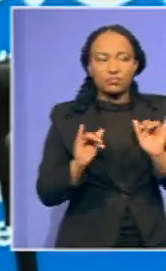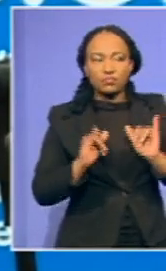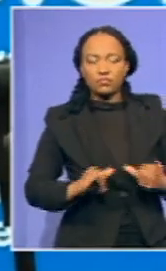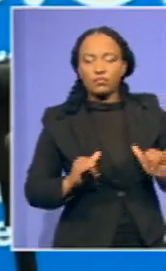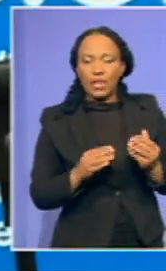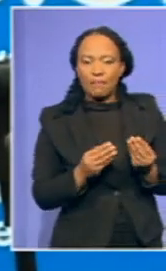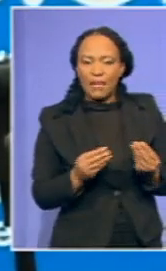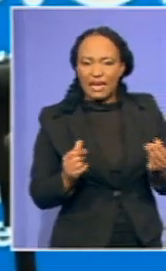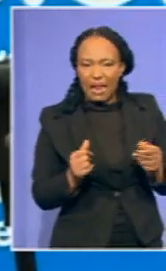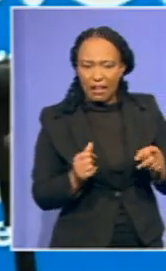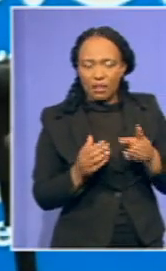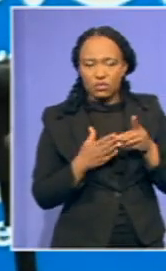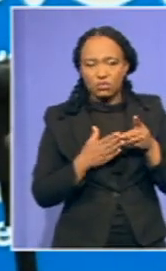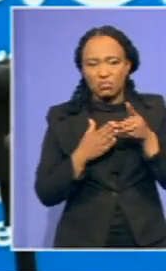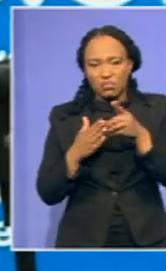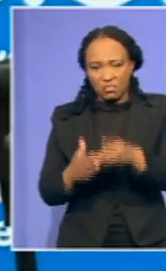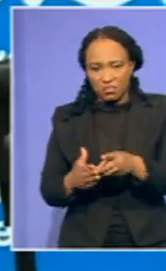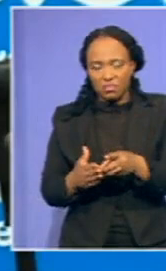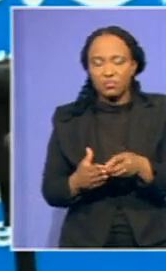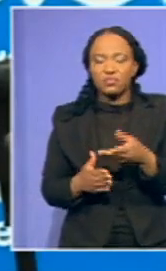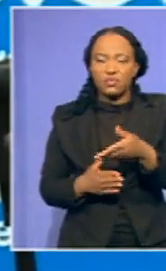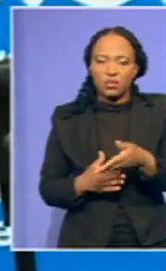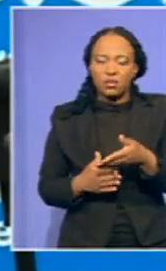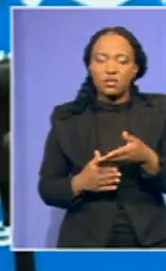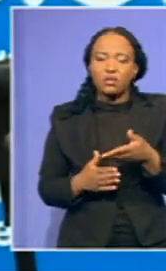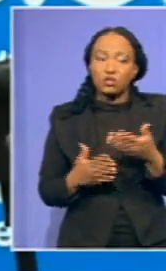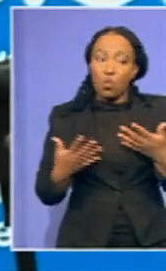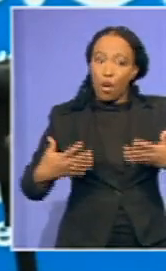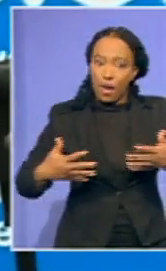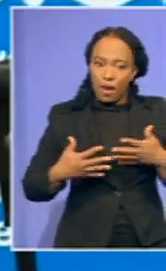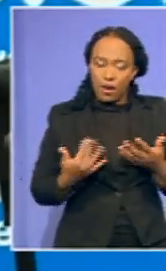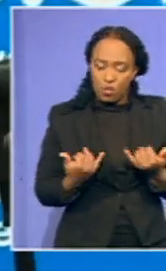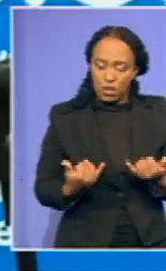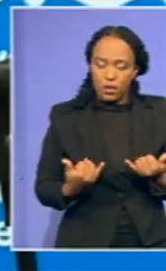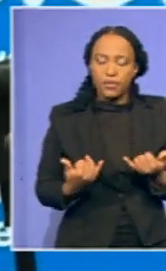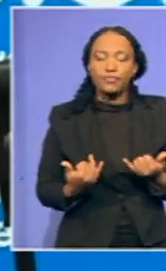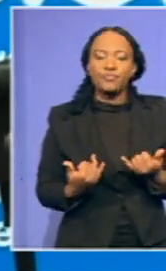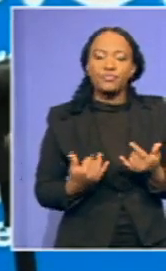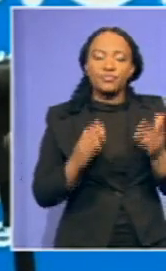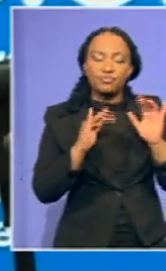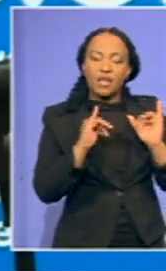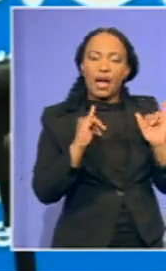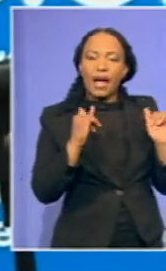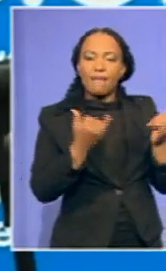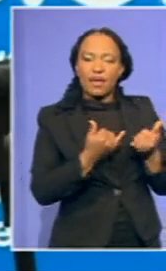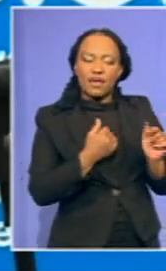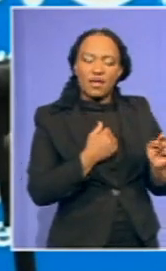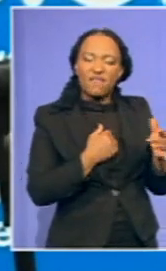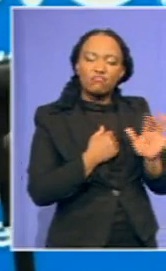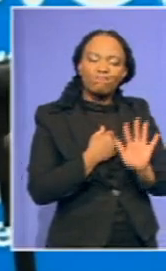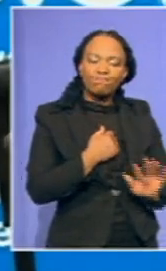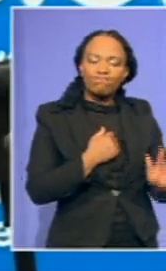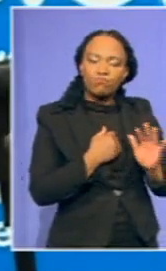be sent to where we are today. And the contractor is estimated 4